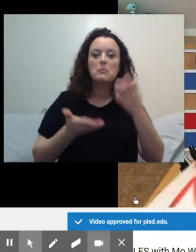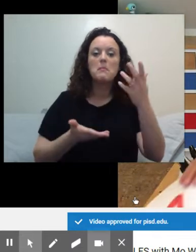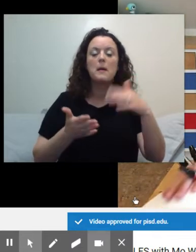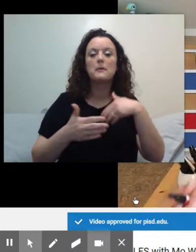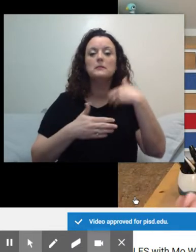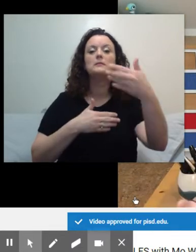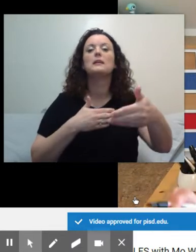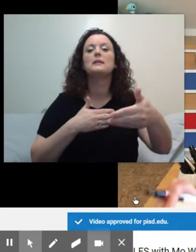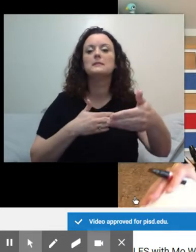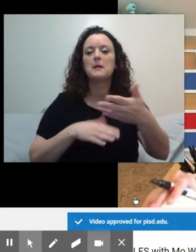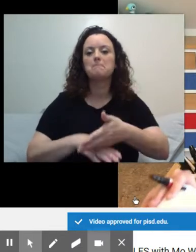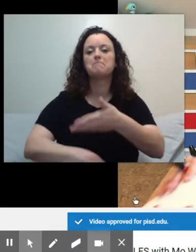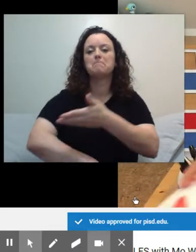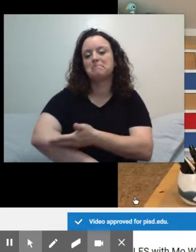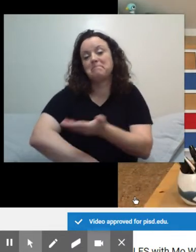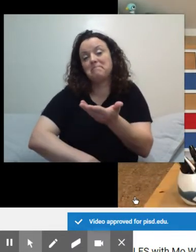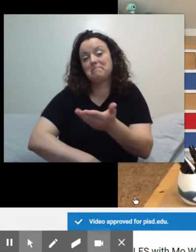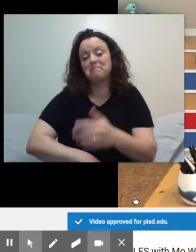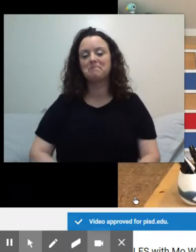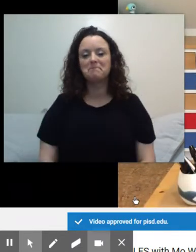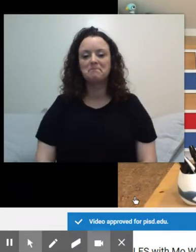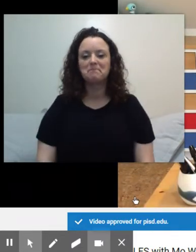time it'll go better.